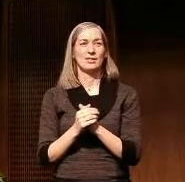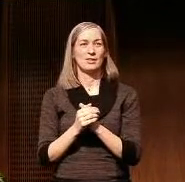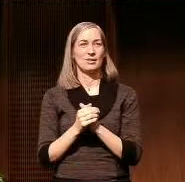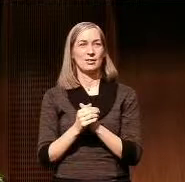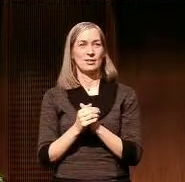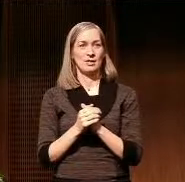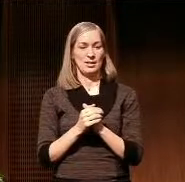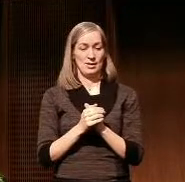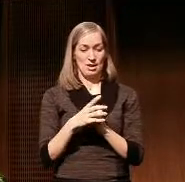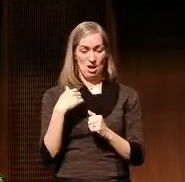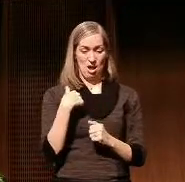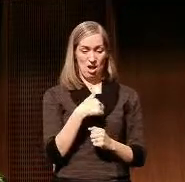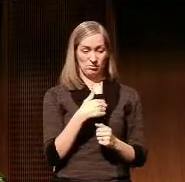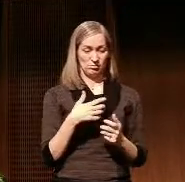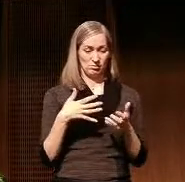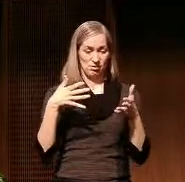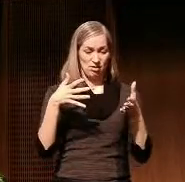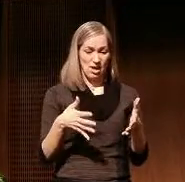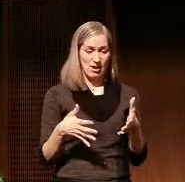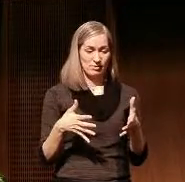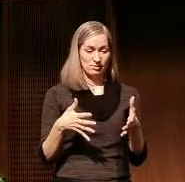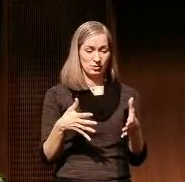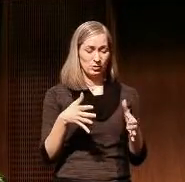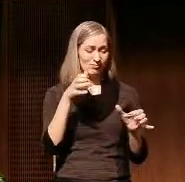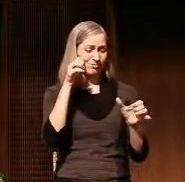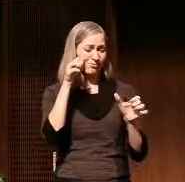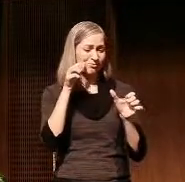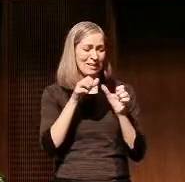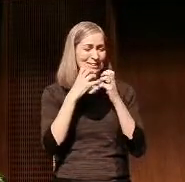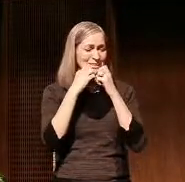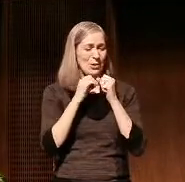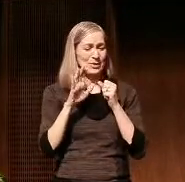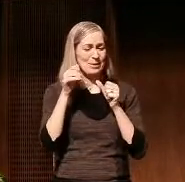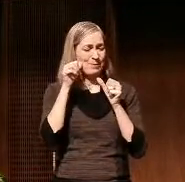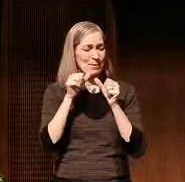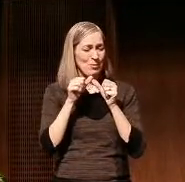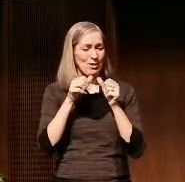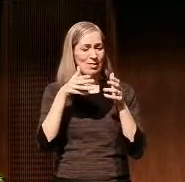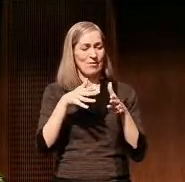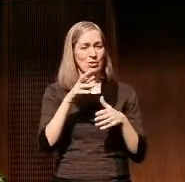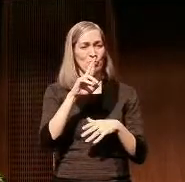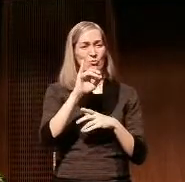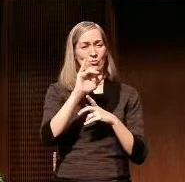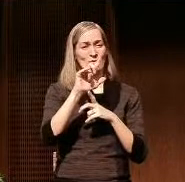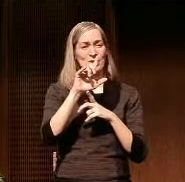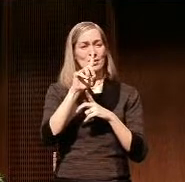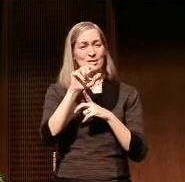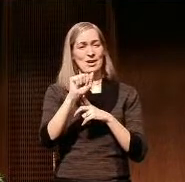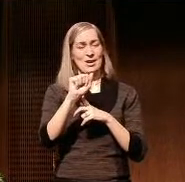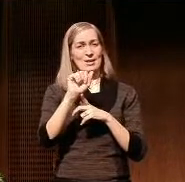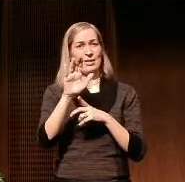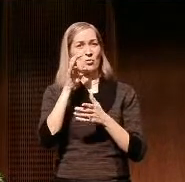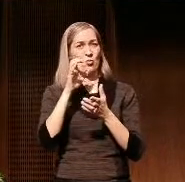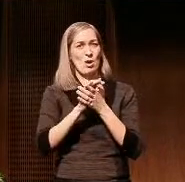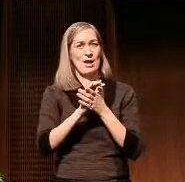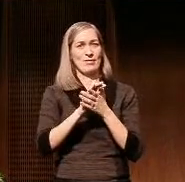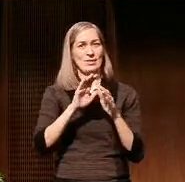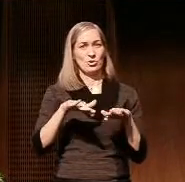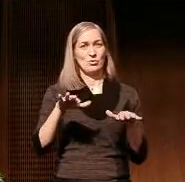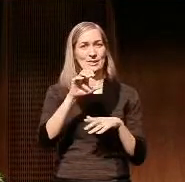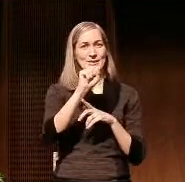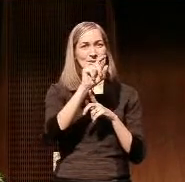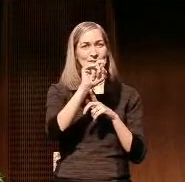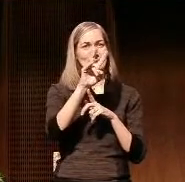Those left to cherish his memory are his wife, Rilda Yocham, his children, Stephen